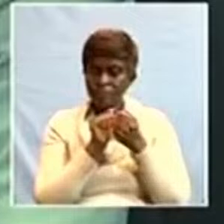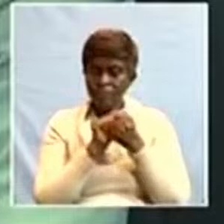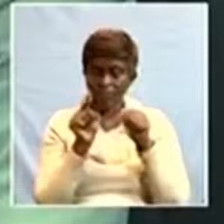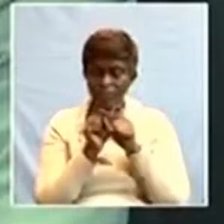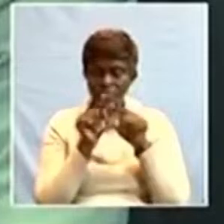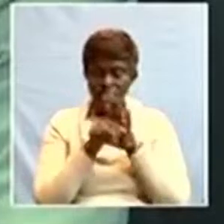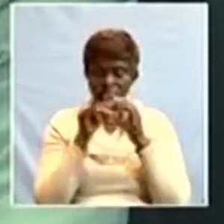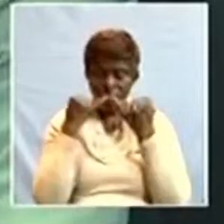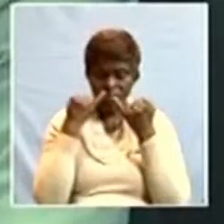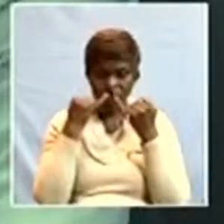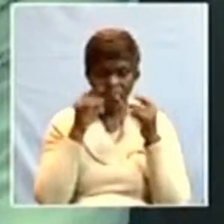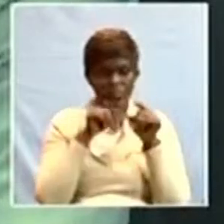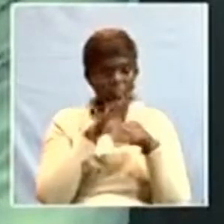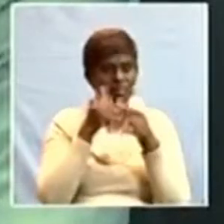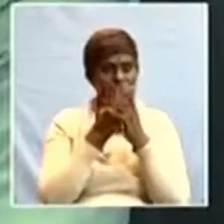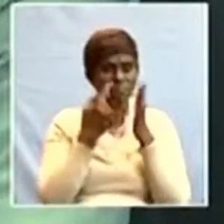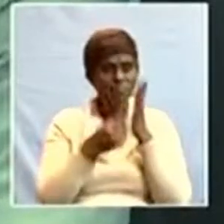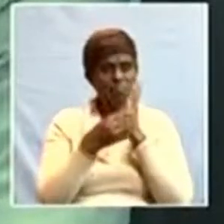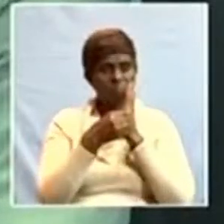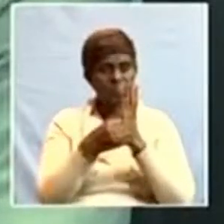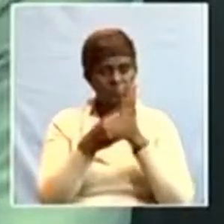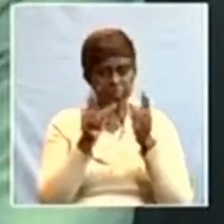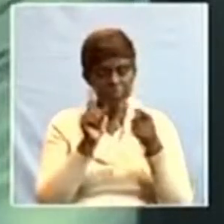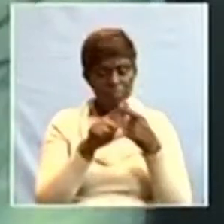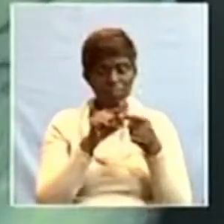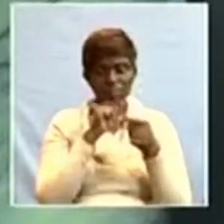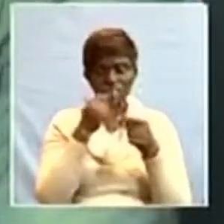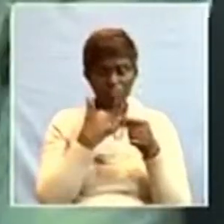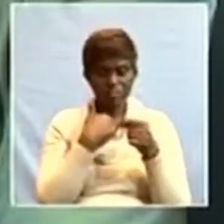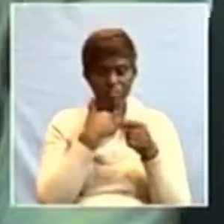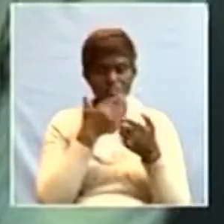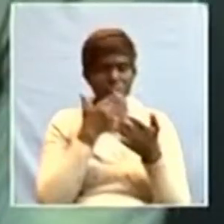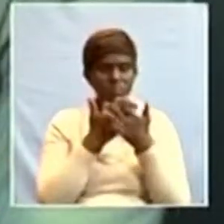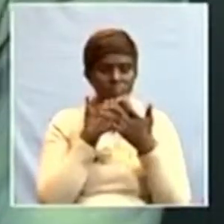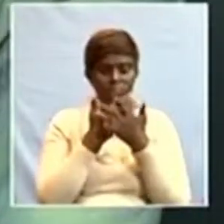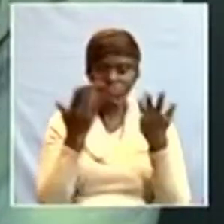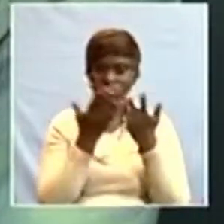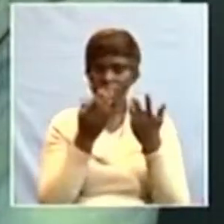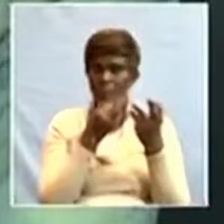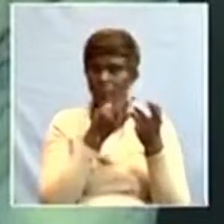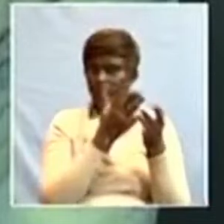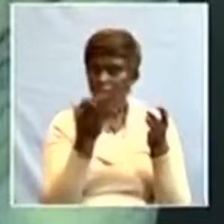data entry led to the incorrect classification of